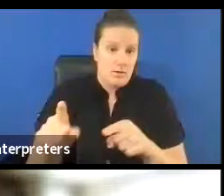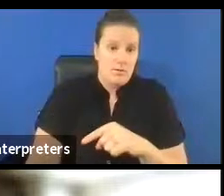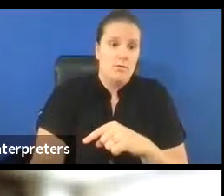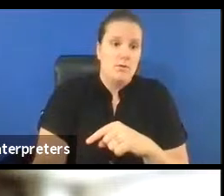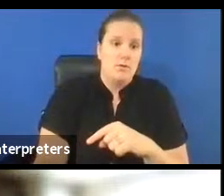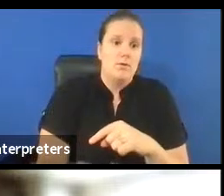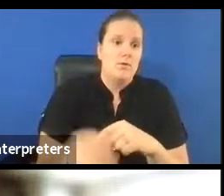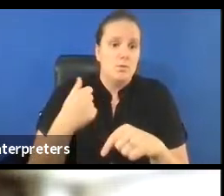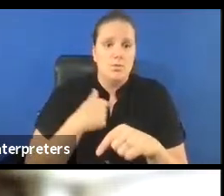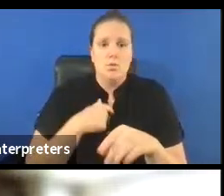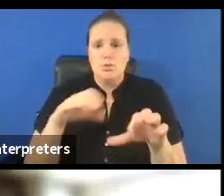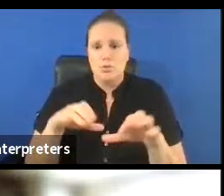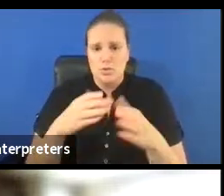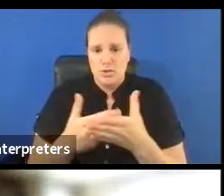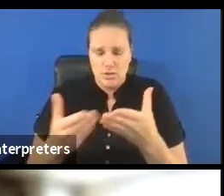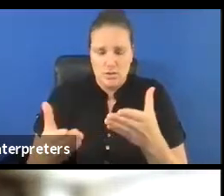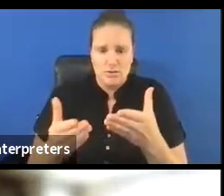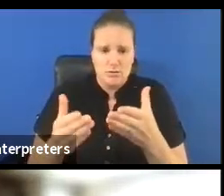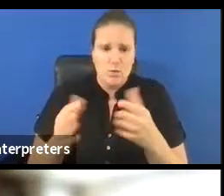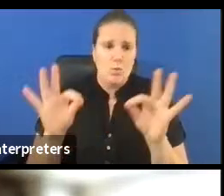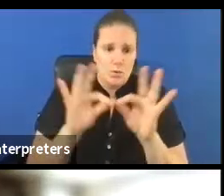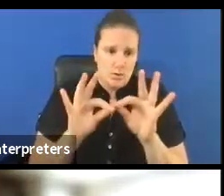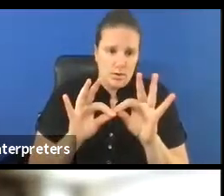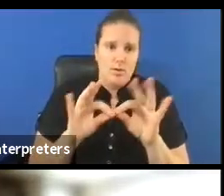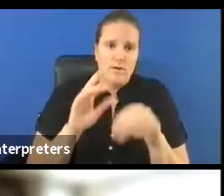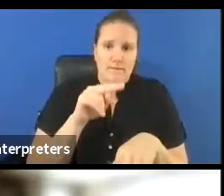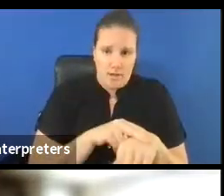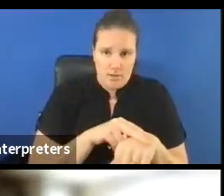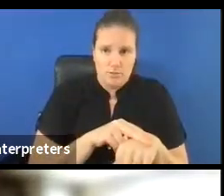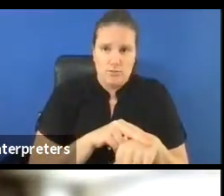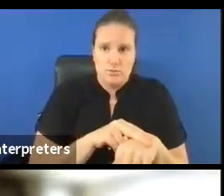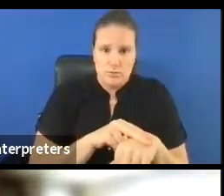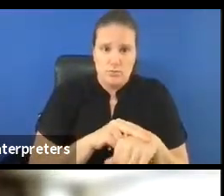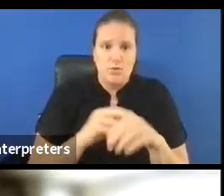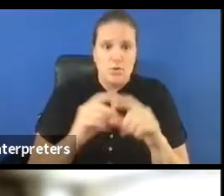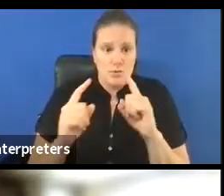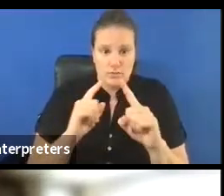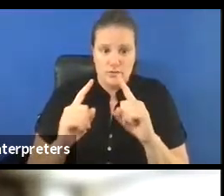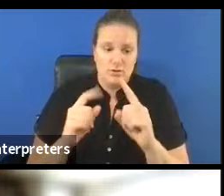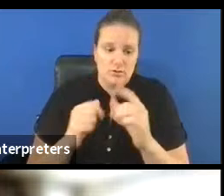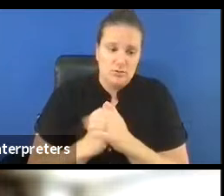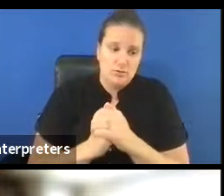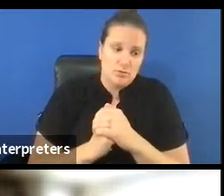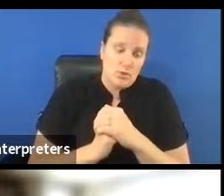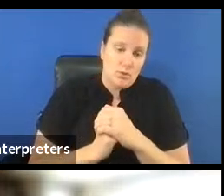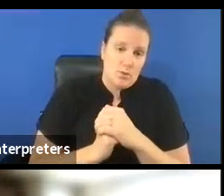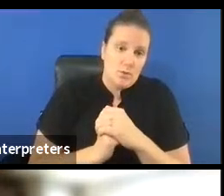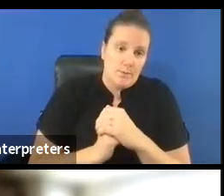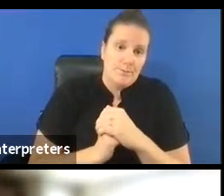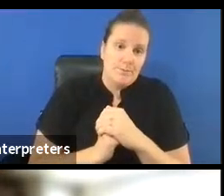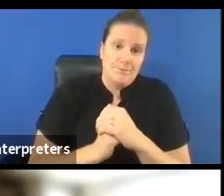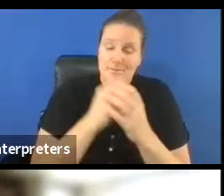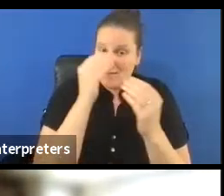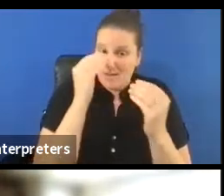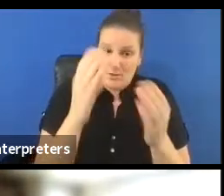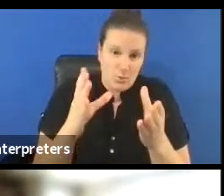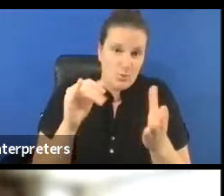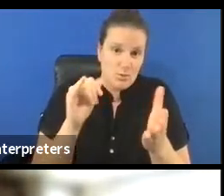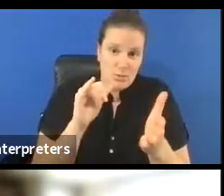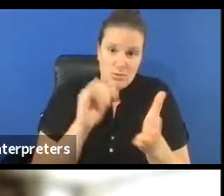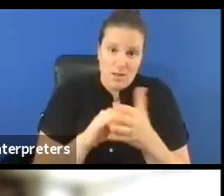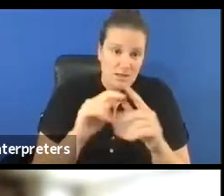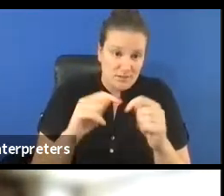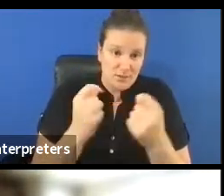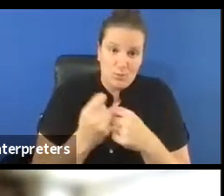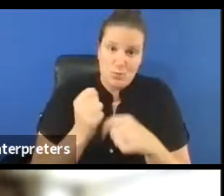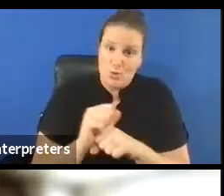doing some things that are worthy of national conversation. So just letting you know that the team